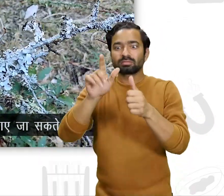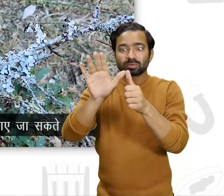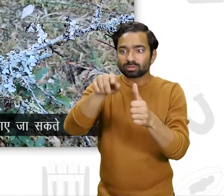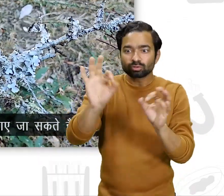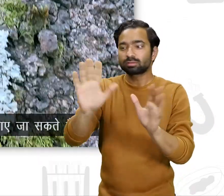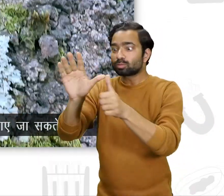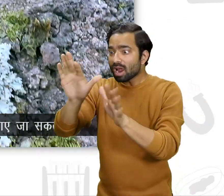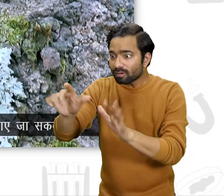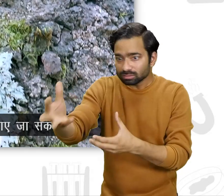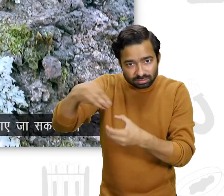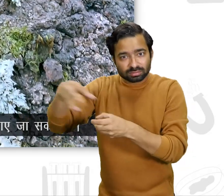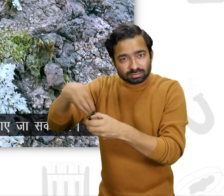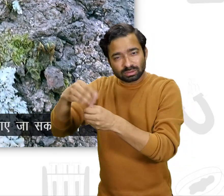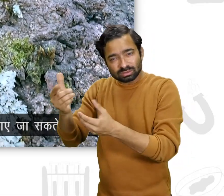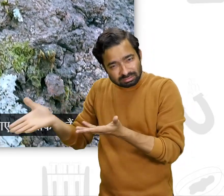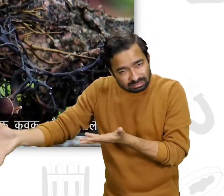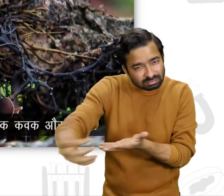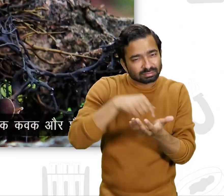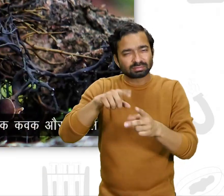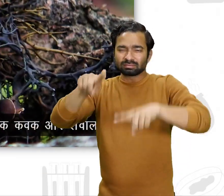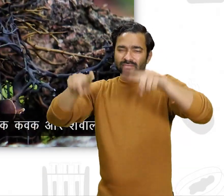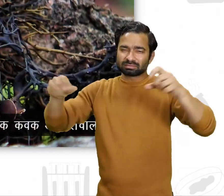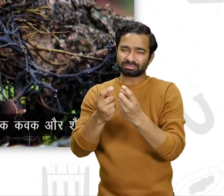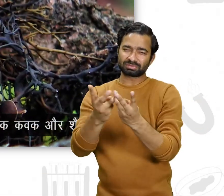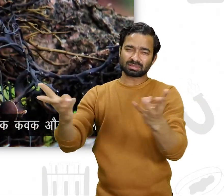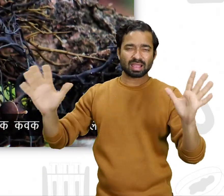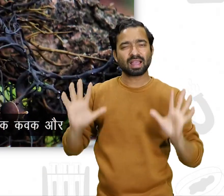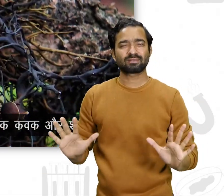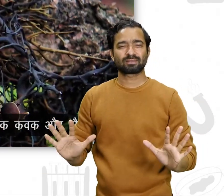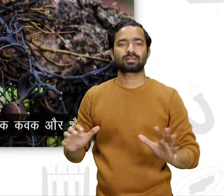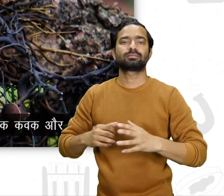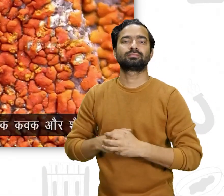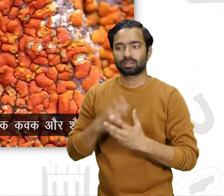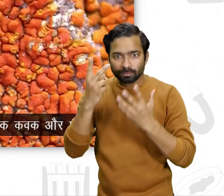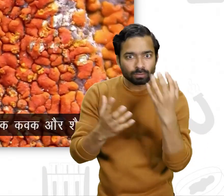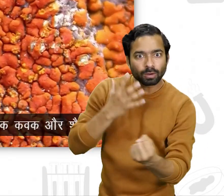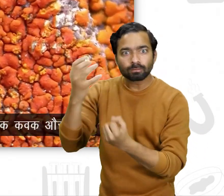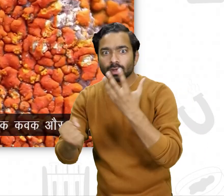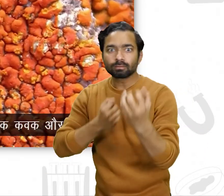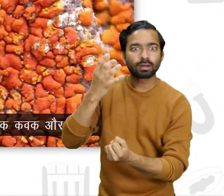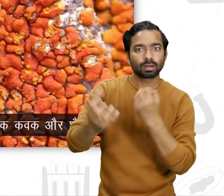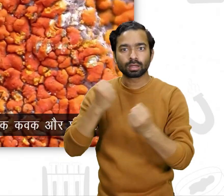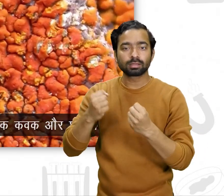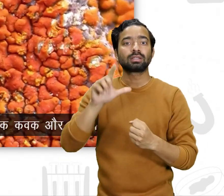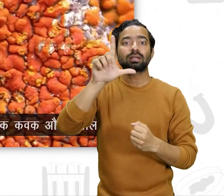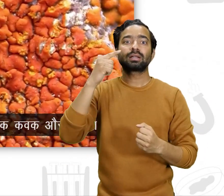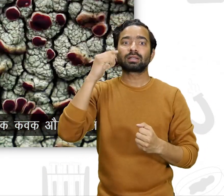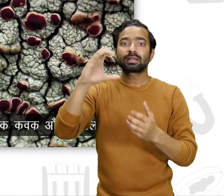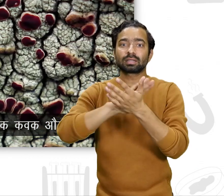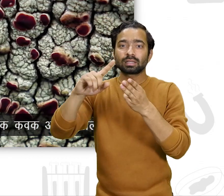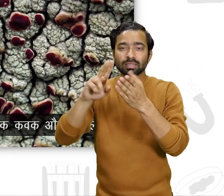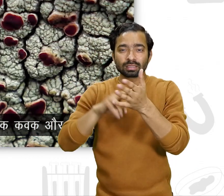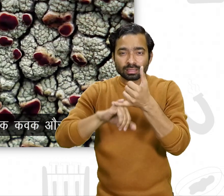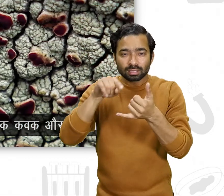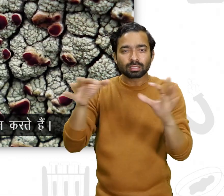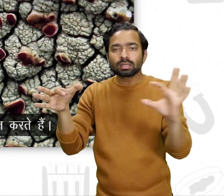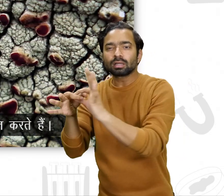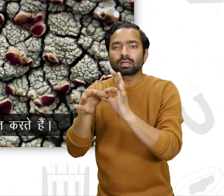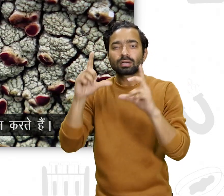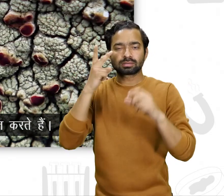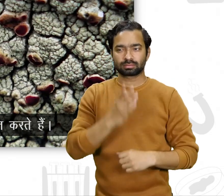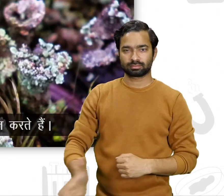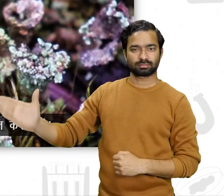be found in diverse habitats. Lichens are a unique symbiotic organism showing